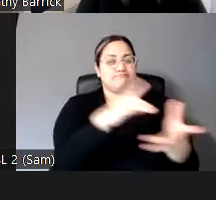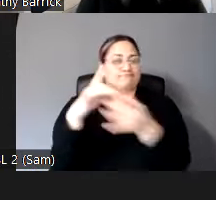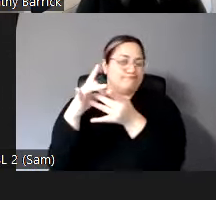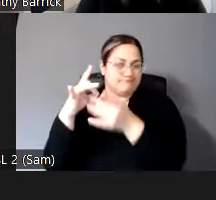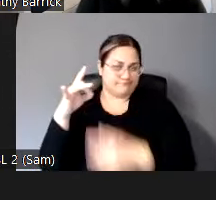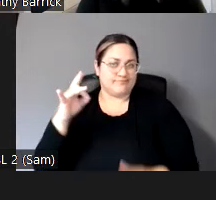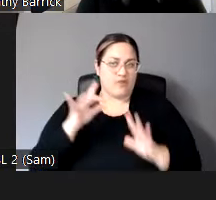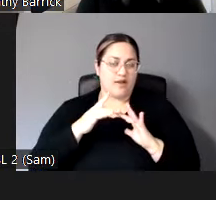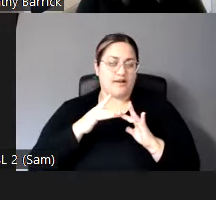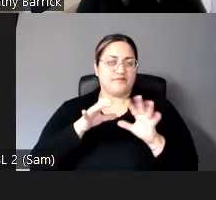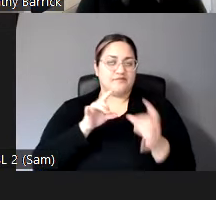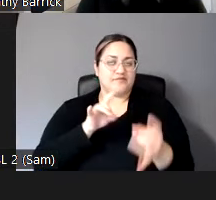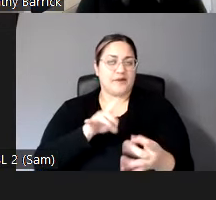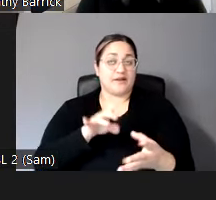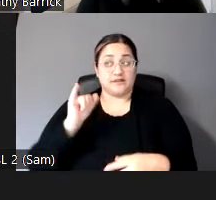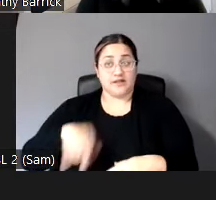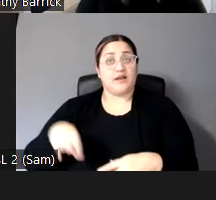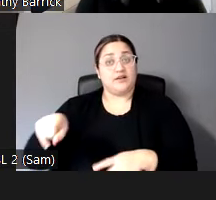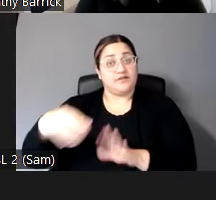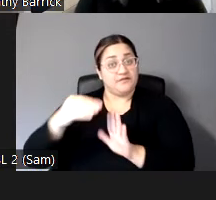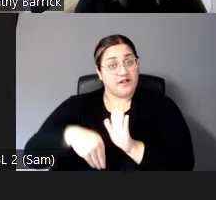education needs in the community.